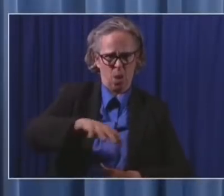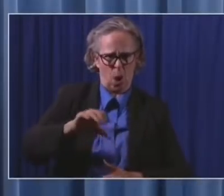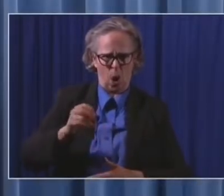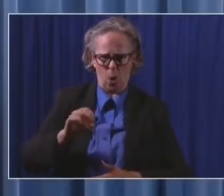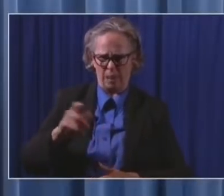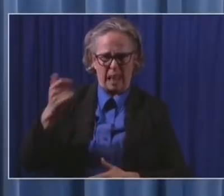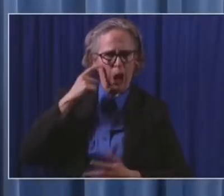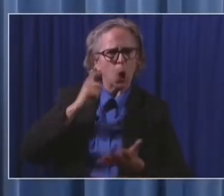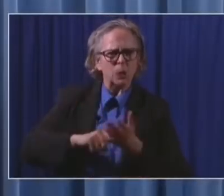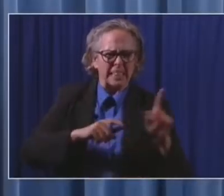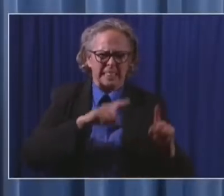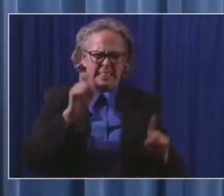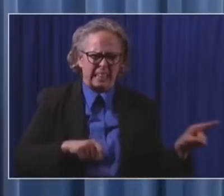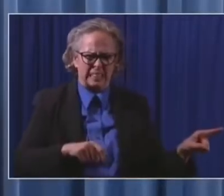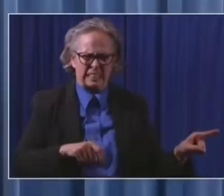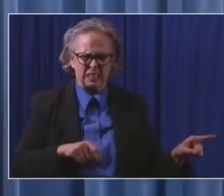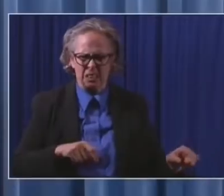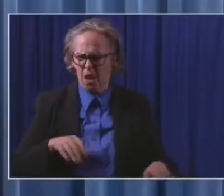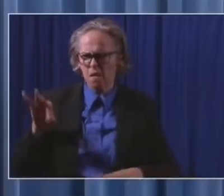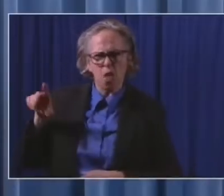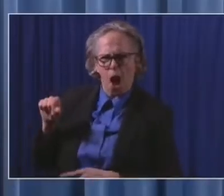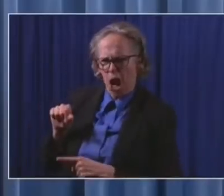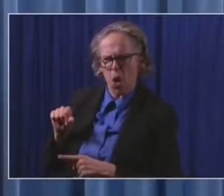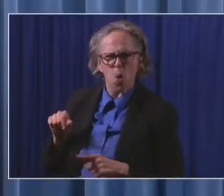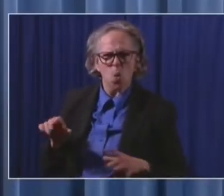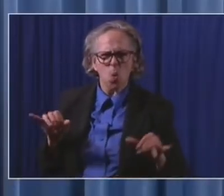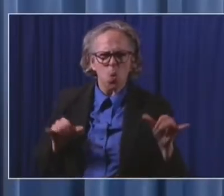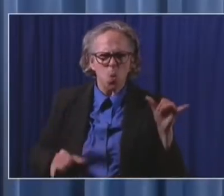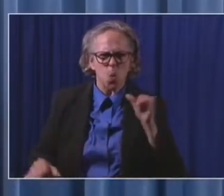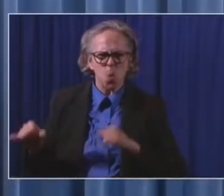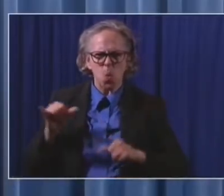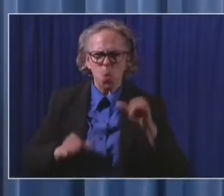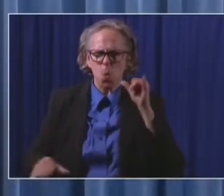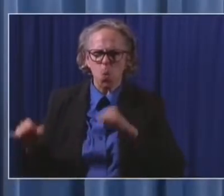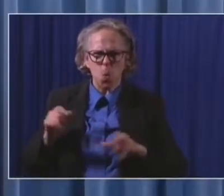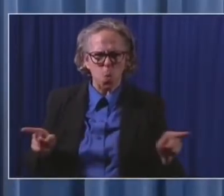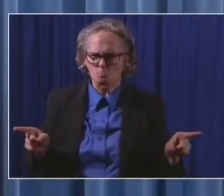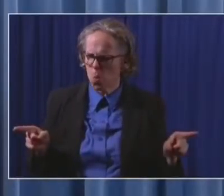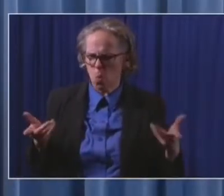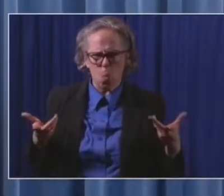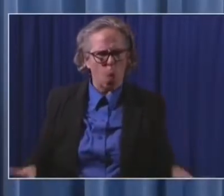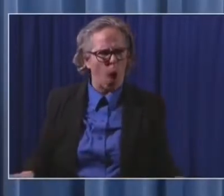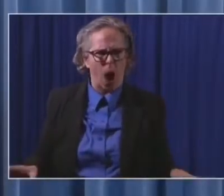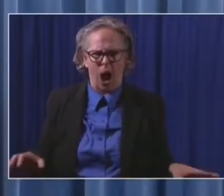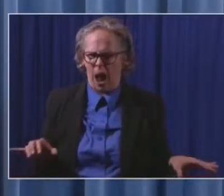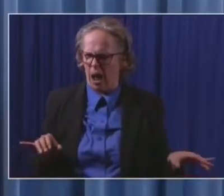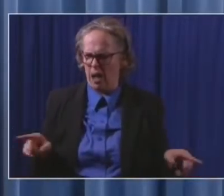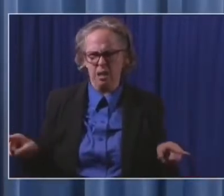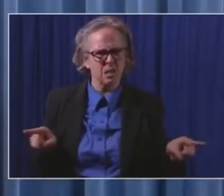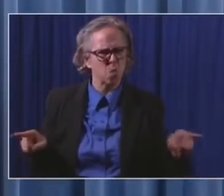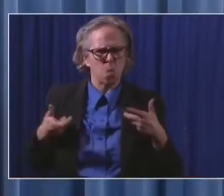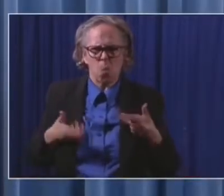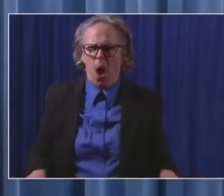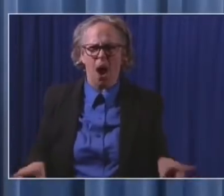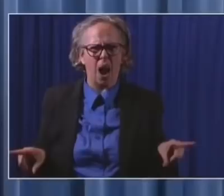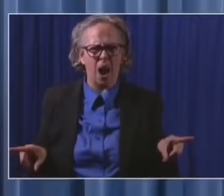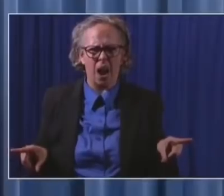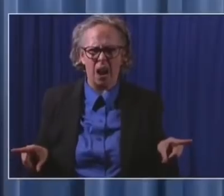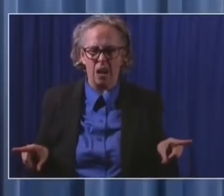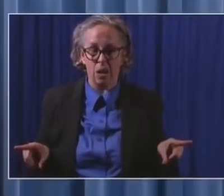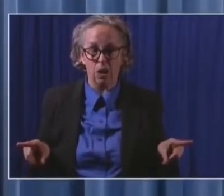time. And we're at a point in time where I believe Ohioans, when they look at Texas, when they look at